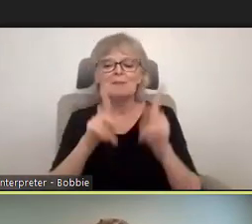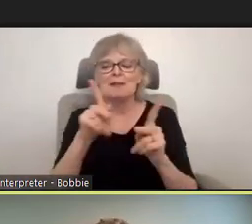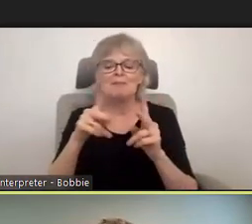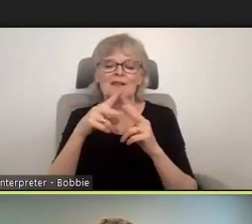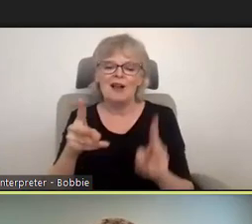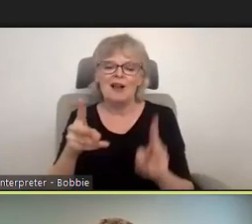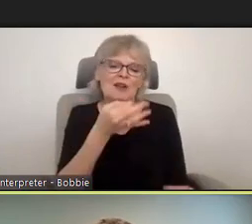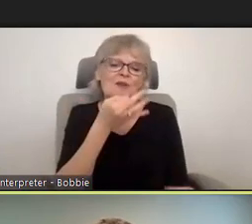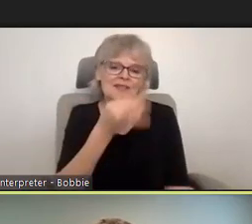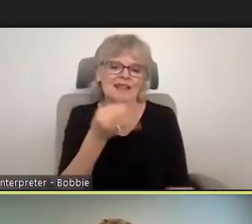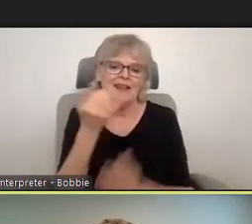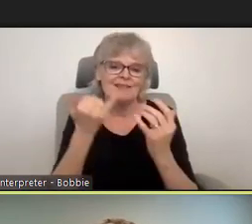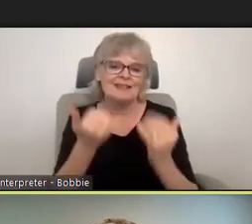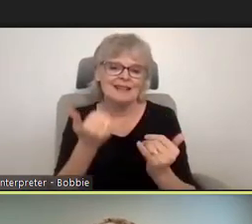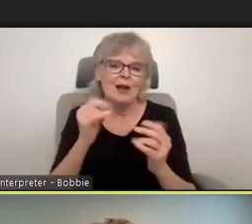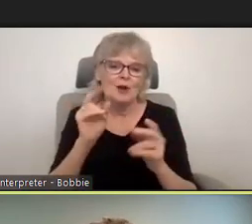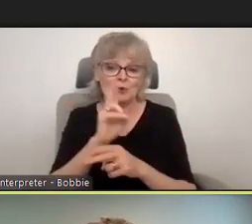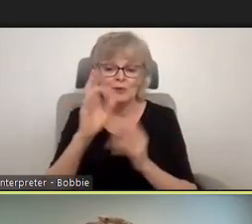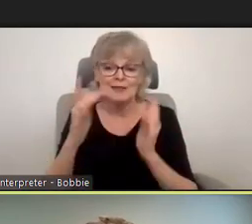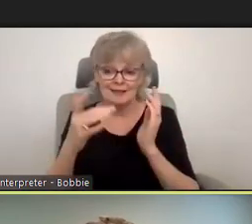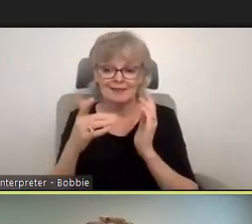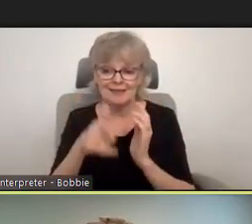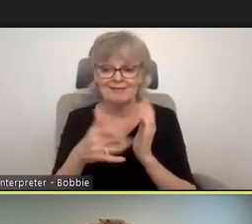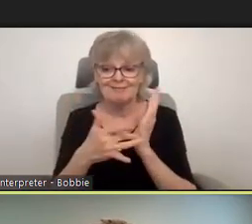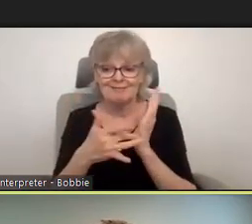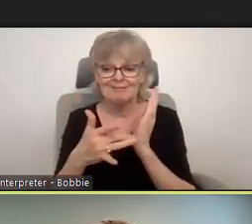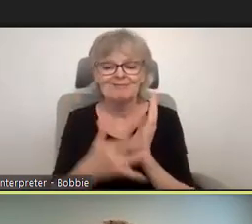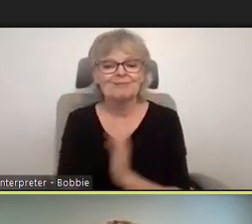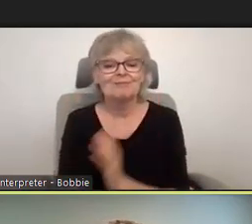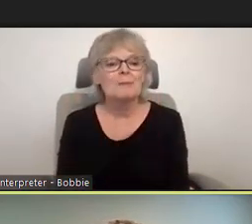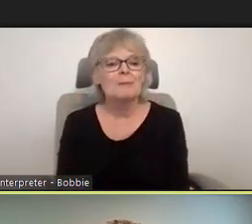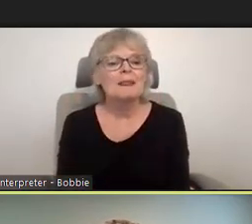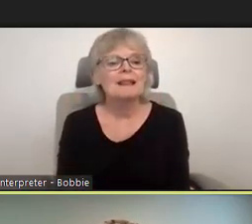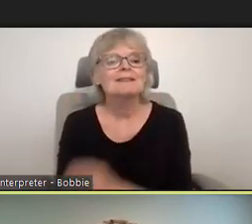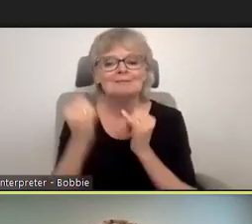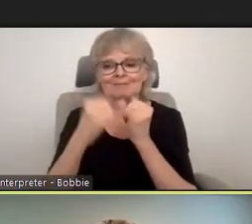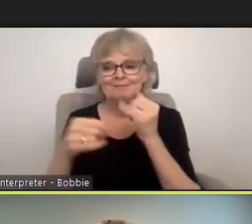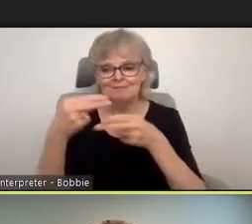these different platforms. Last slide, please.